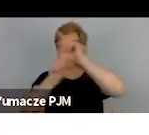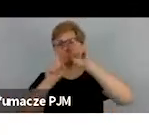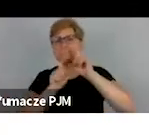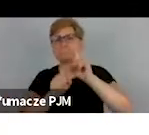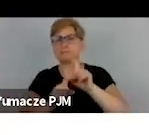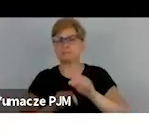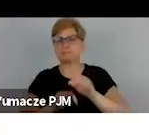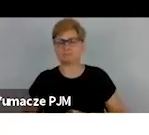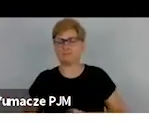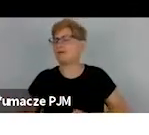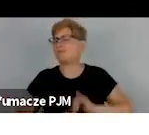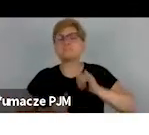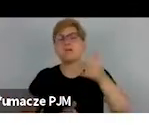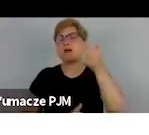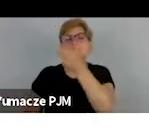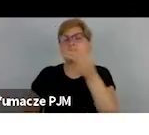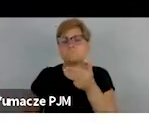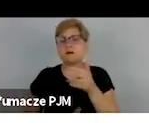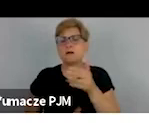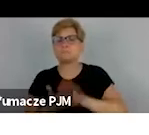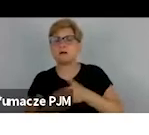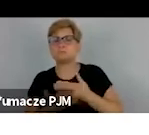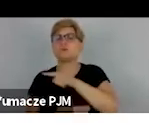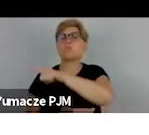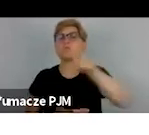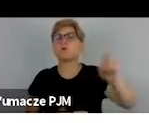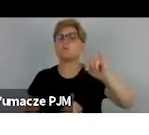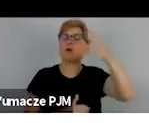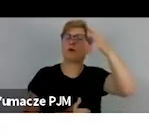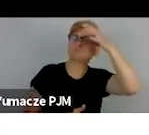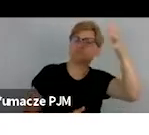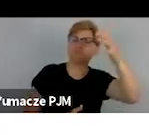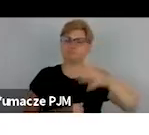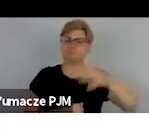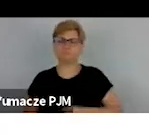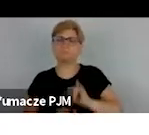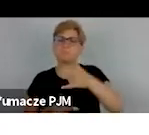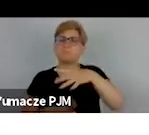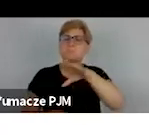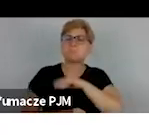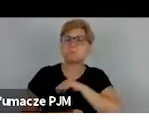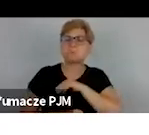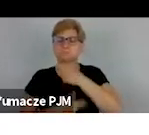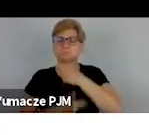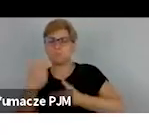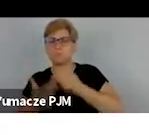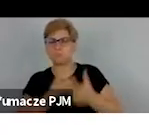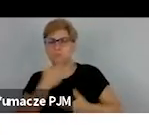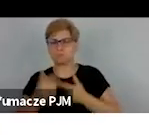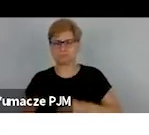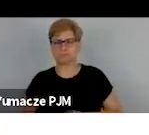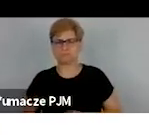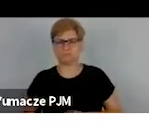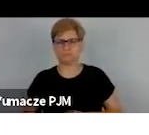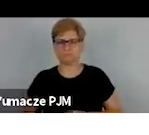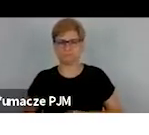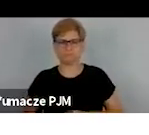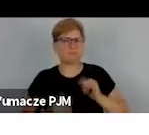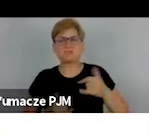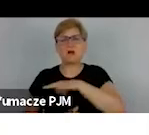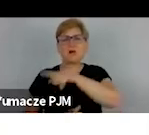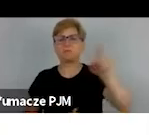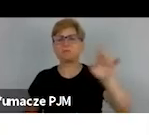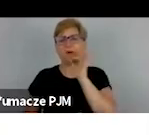young men being at risk, but I think we do a disservice if we don't say they're also at potential for